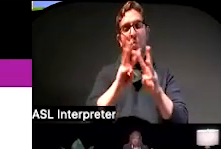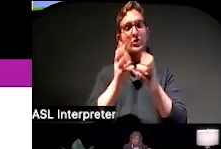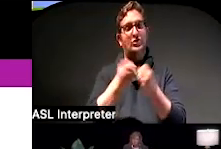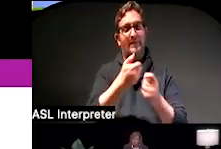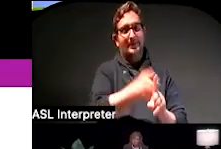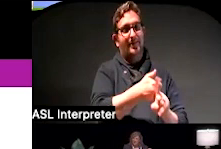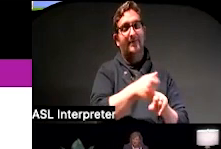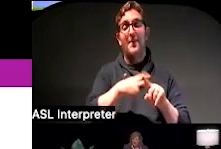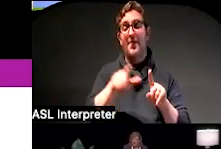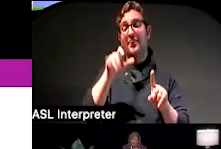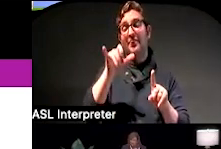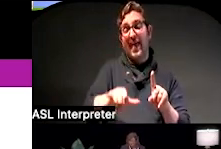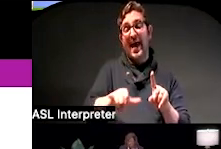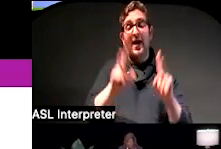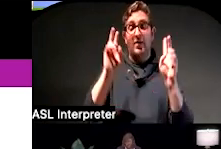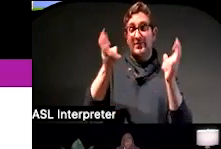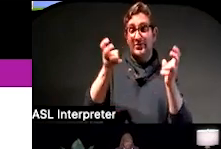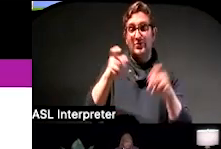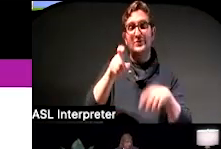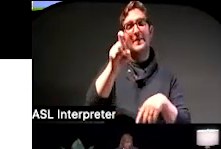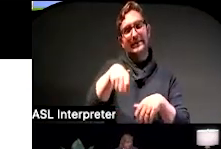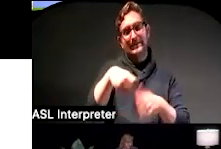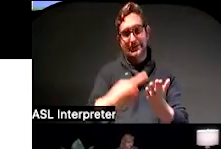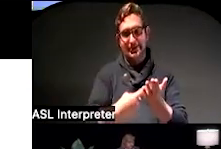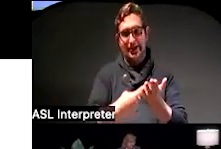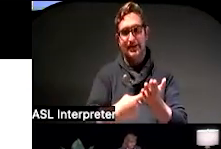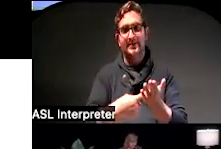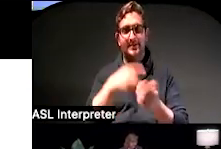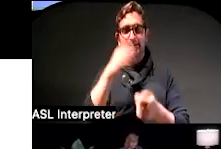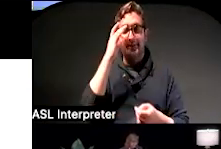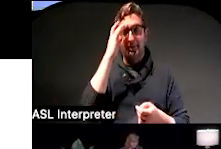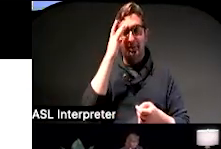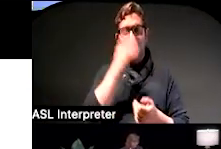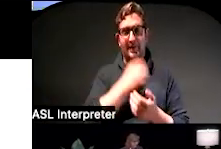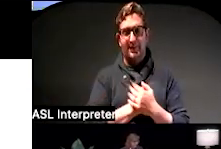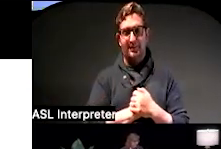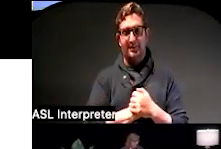are issues that have to be discussed.